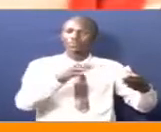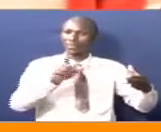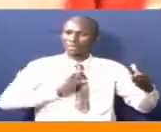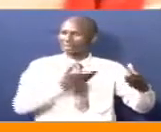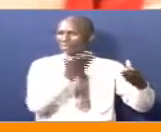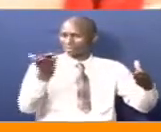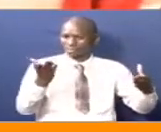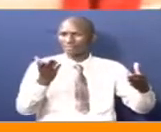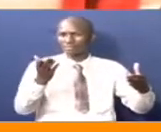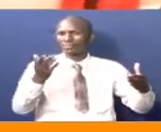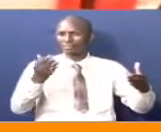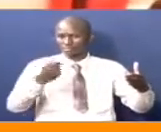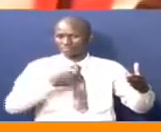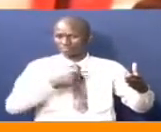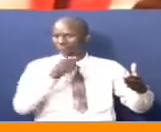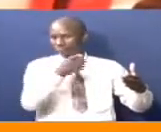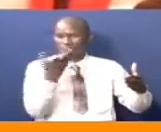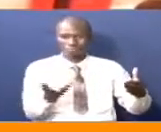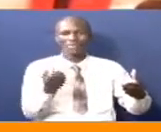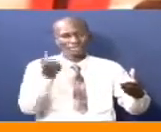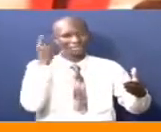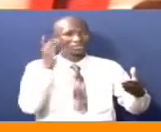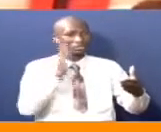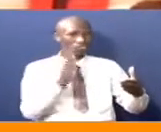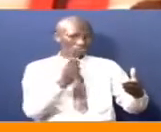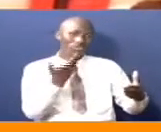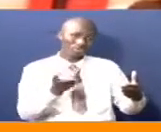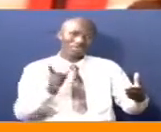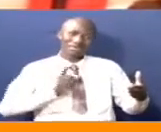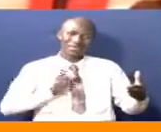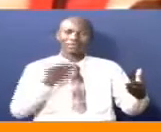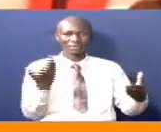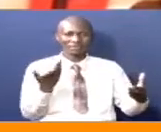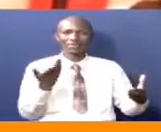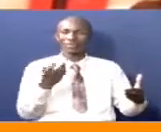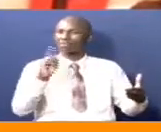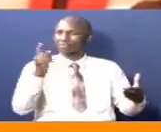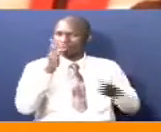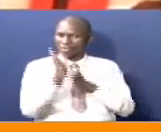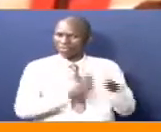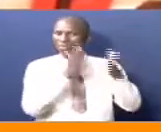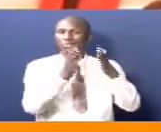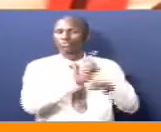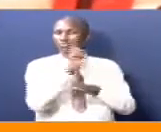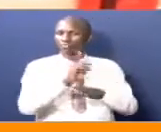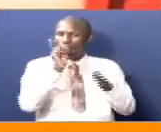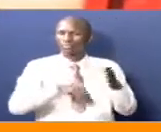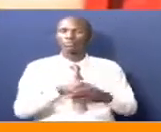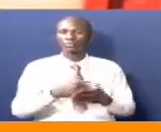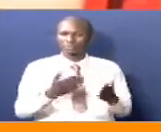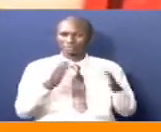here, I understand you ladies made a plan for the effective use of